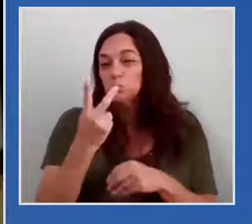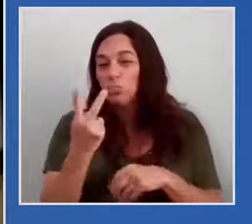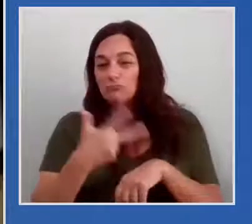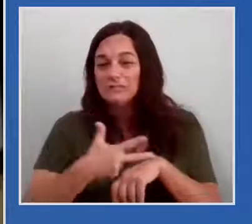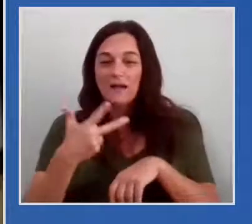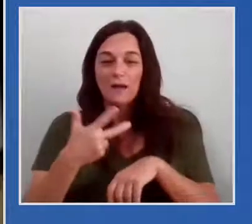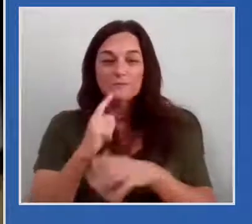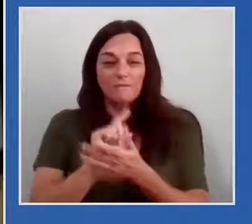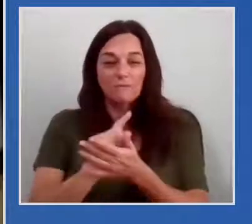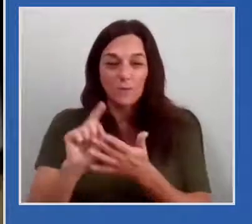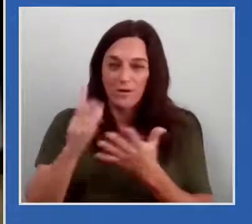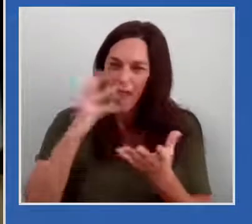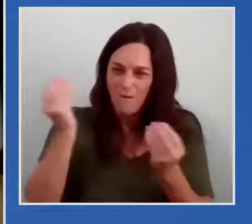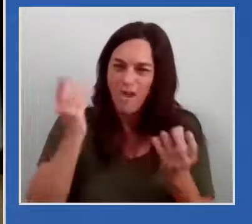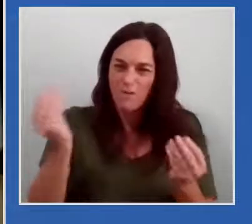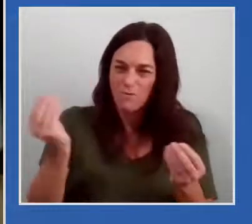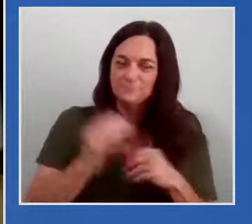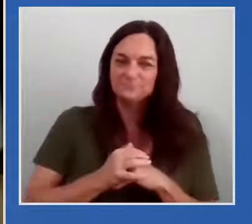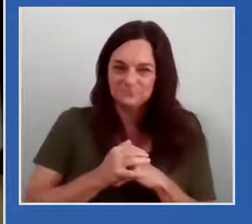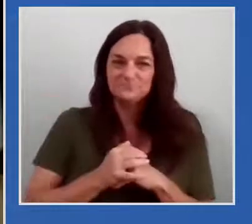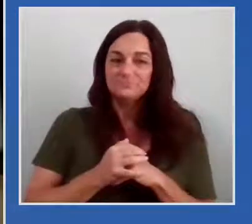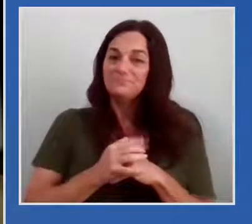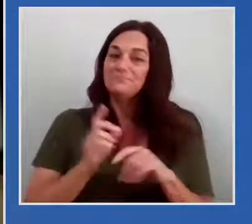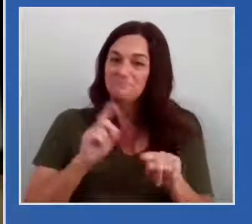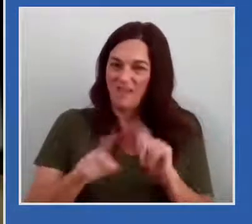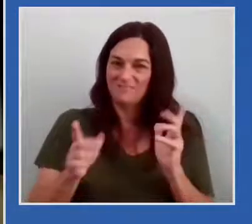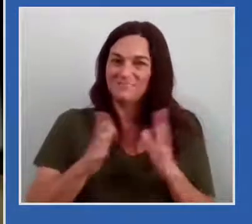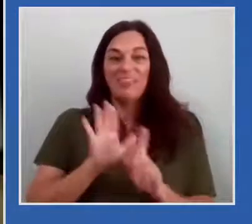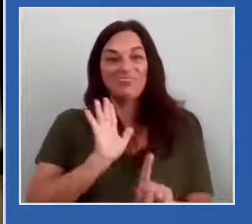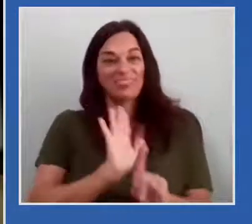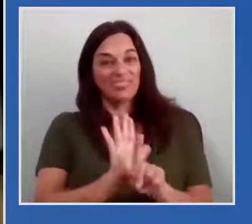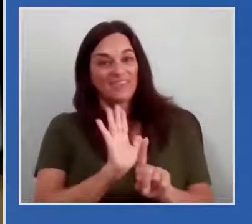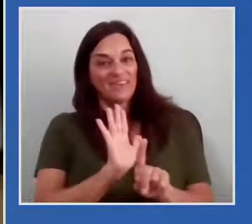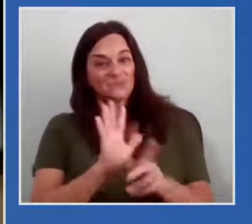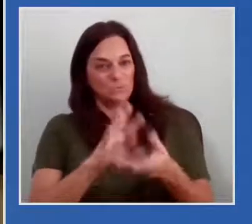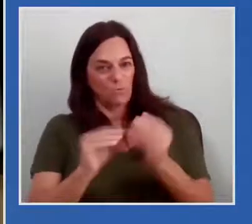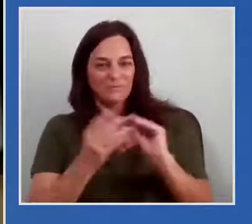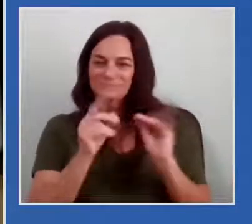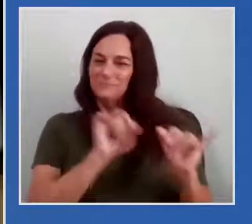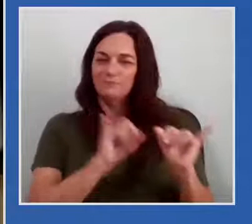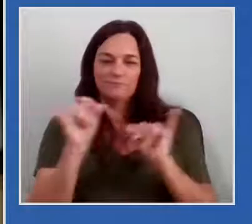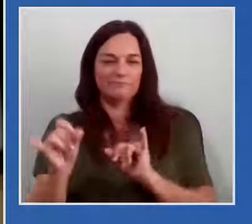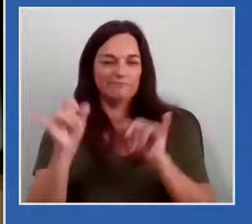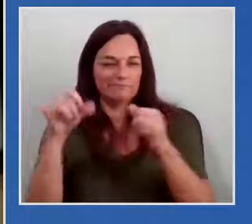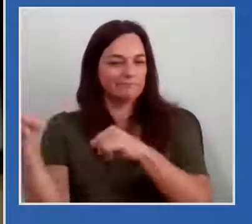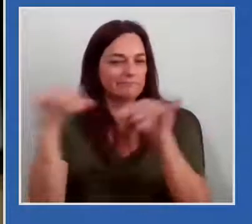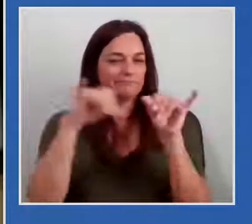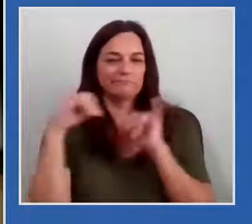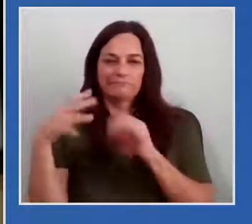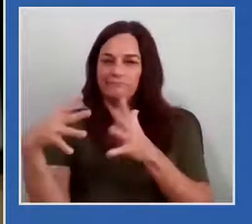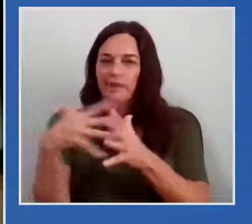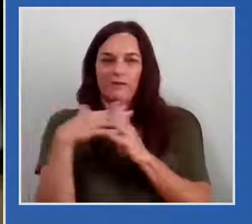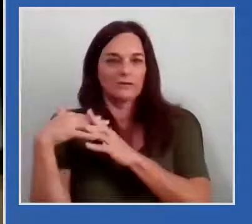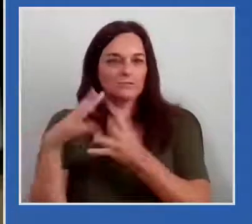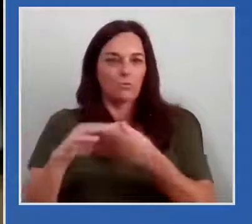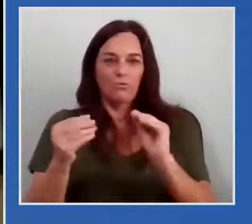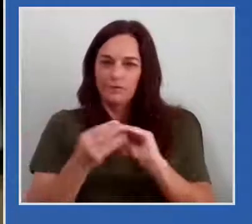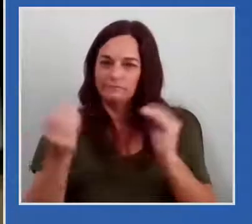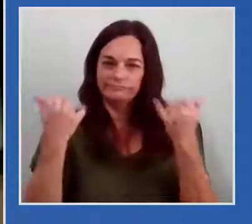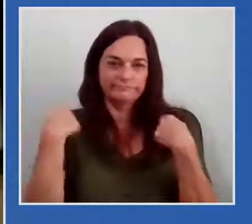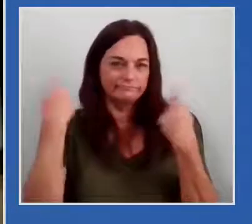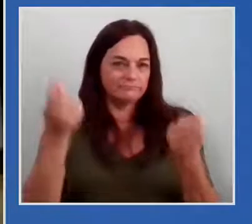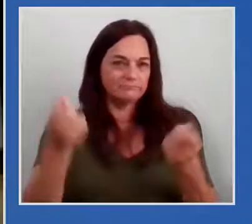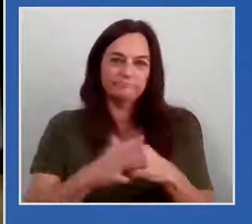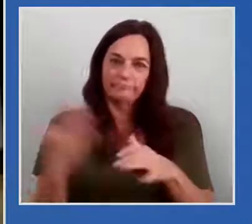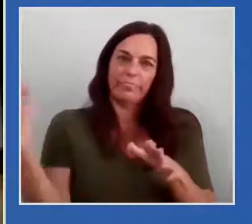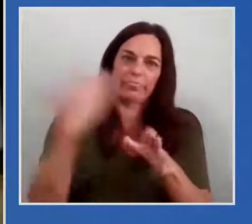out. And but their story, like so many others, is a quintessential American story these days. But it has been interrupted this